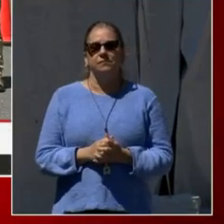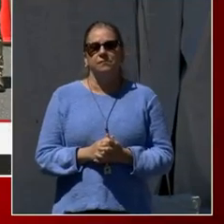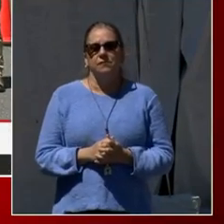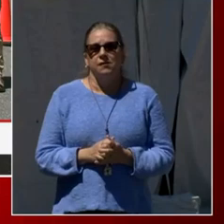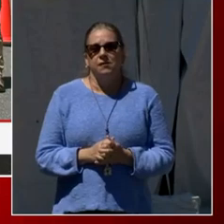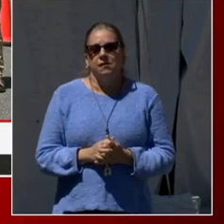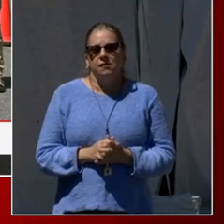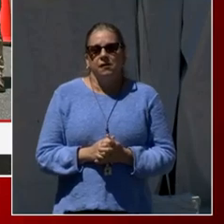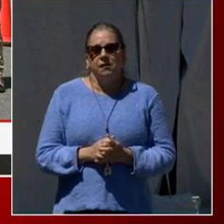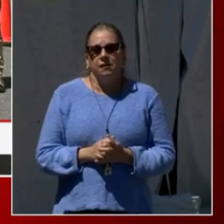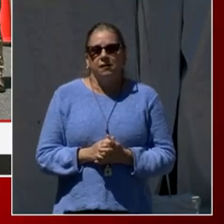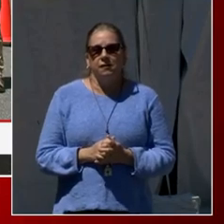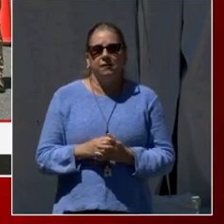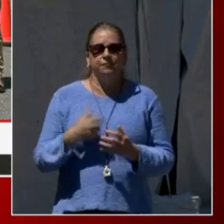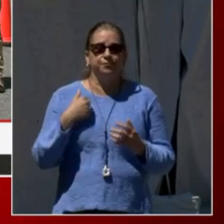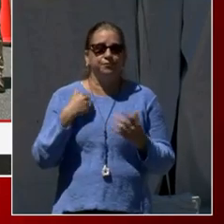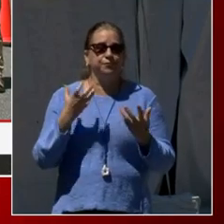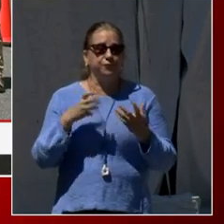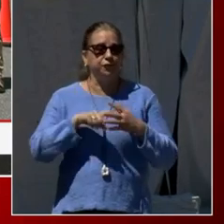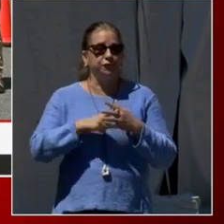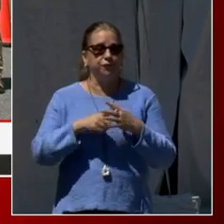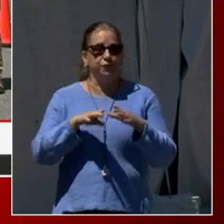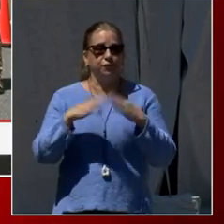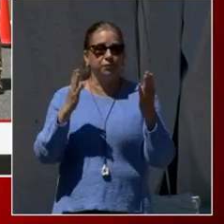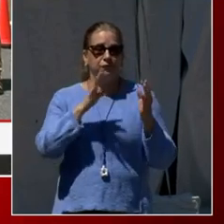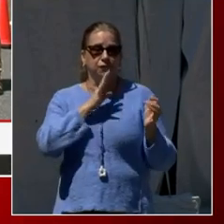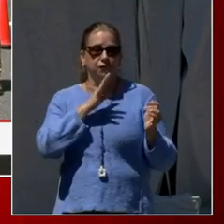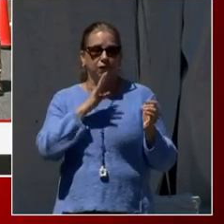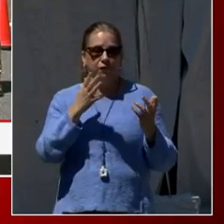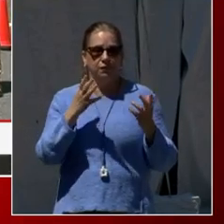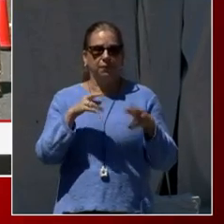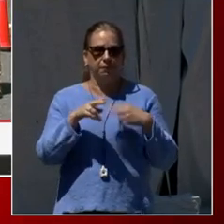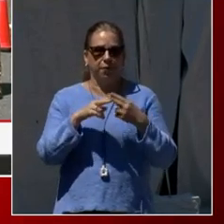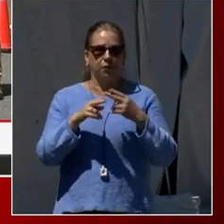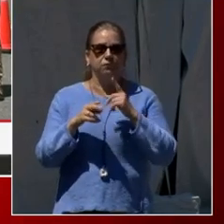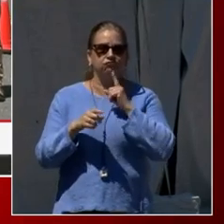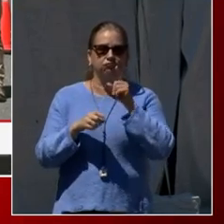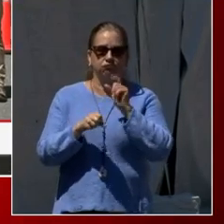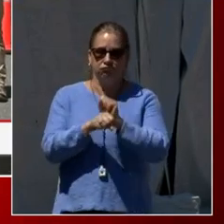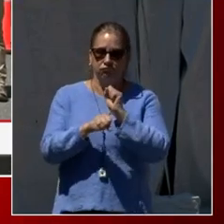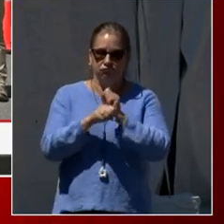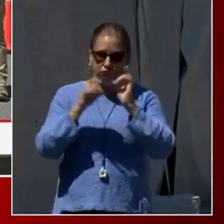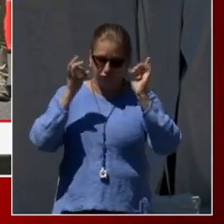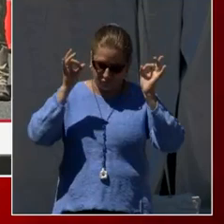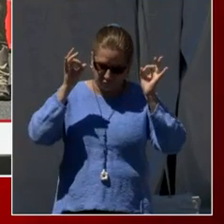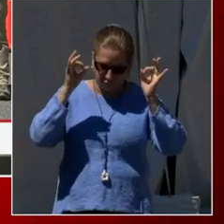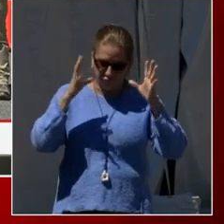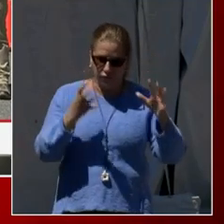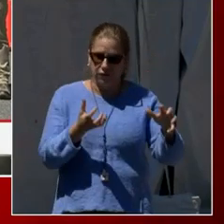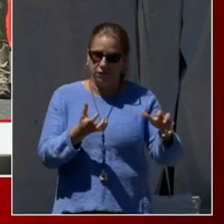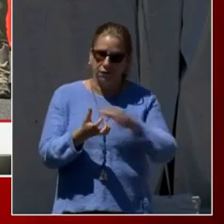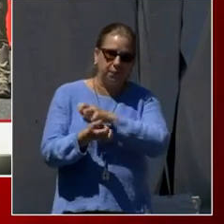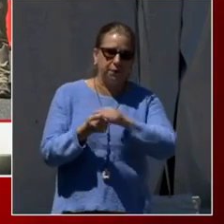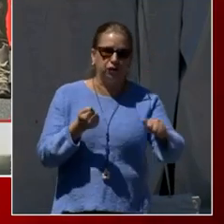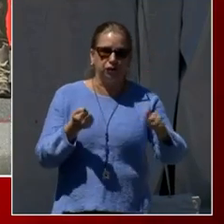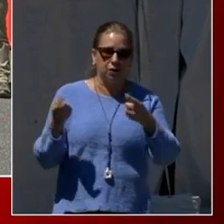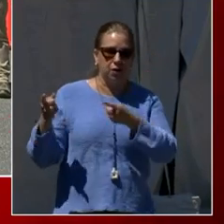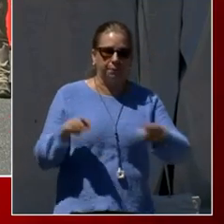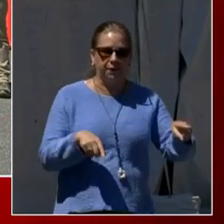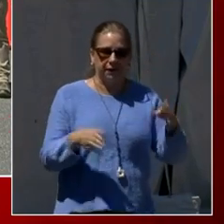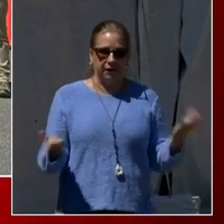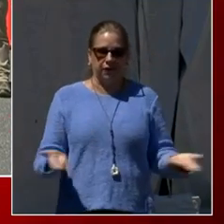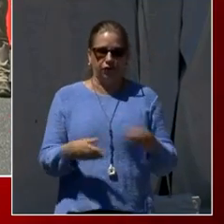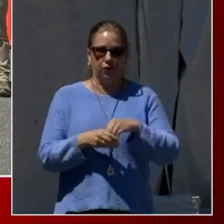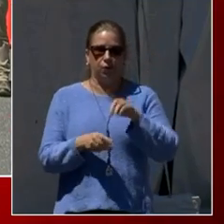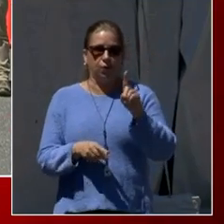significant damage that we saw done in our city last night. I am joined by members of my public safety